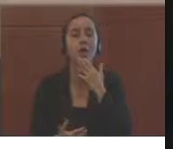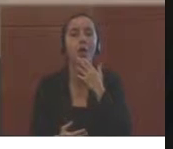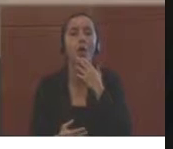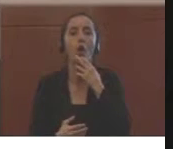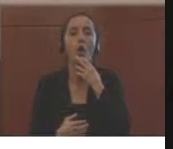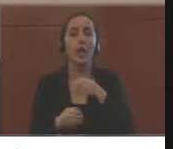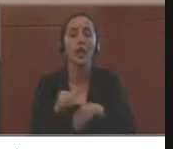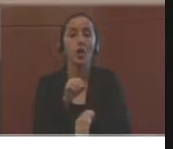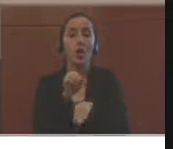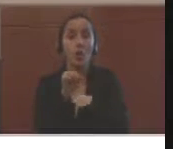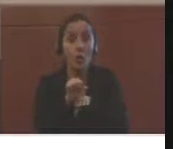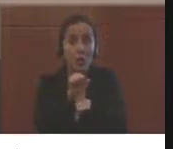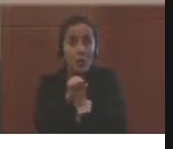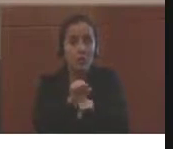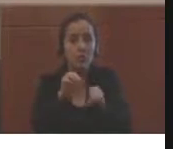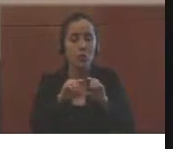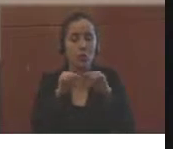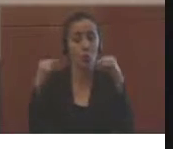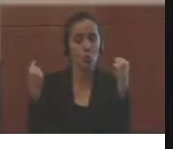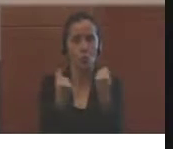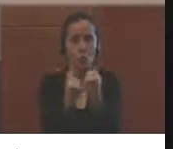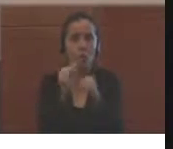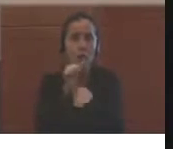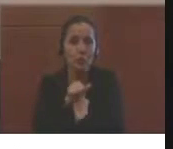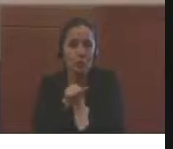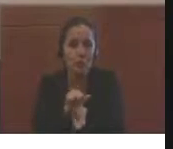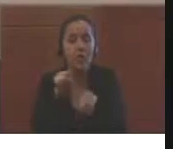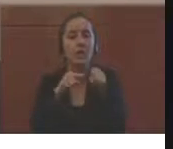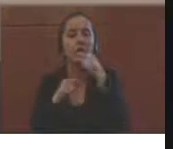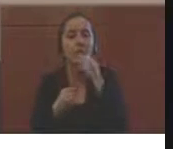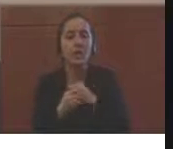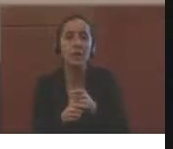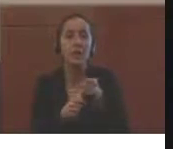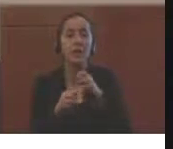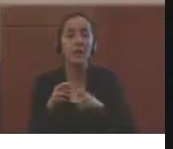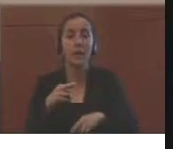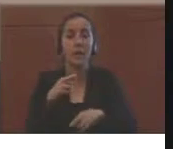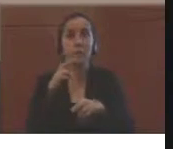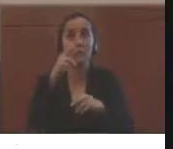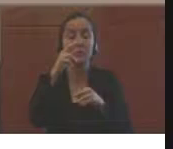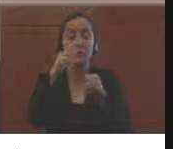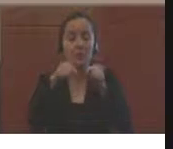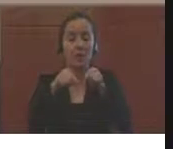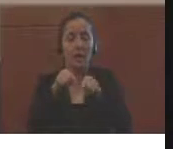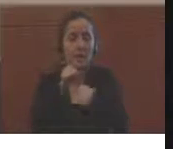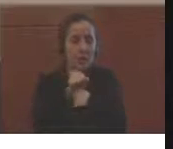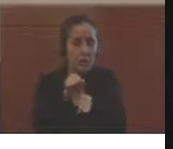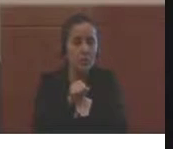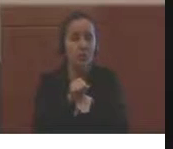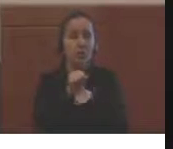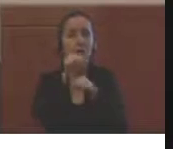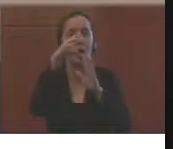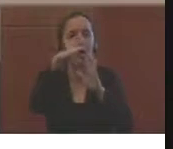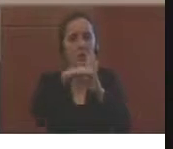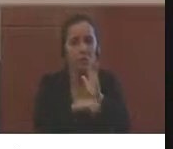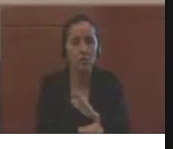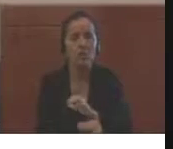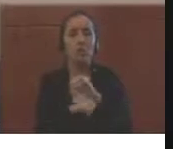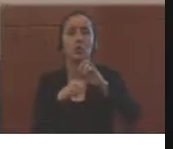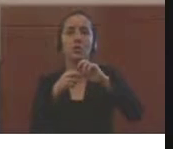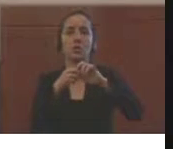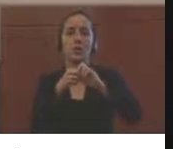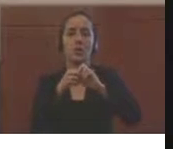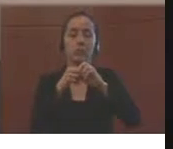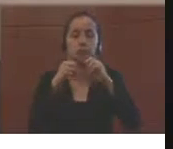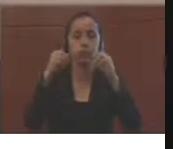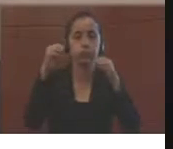been put together, by the Advisory Council for the Regional Platform for the Reduction of Disaster Risk in the